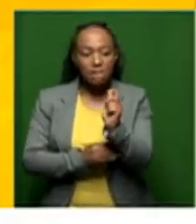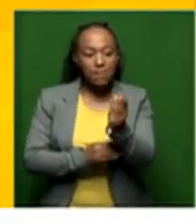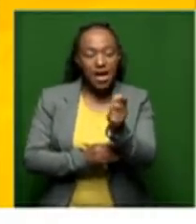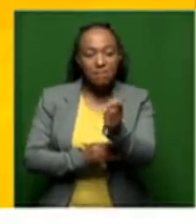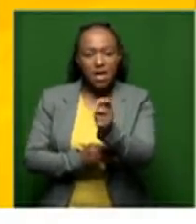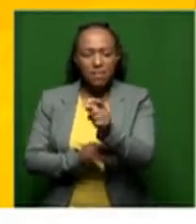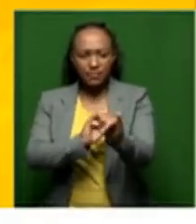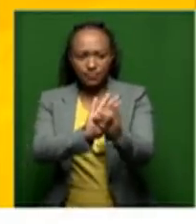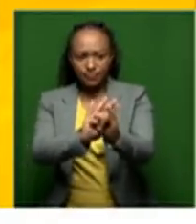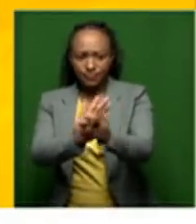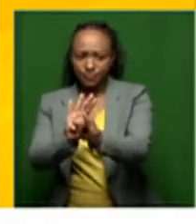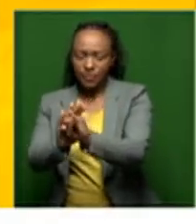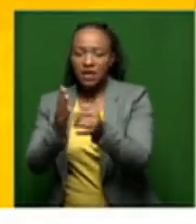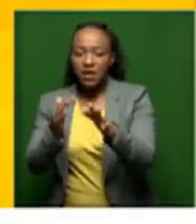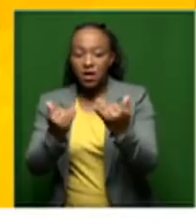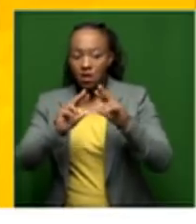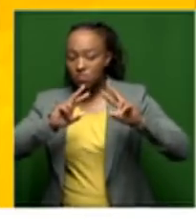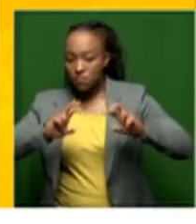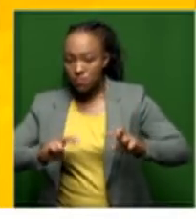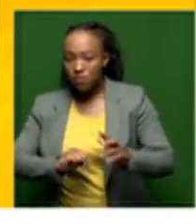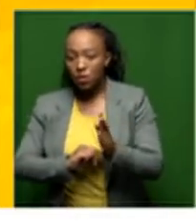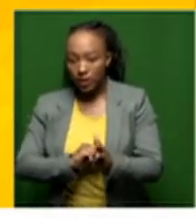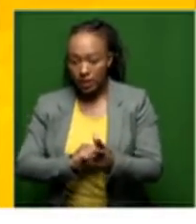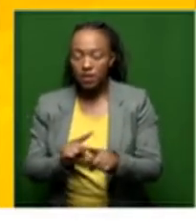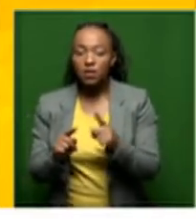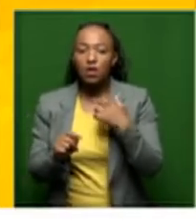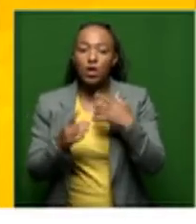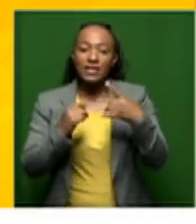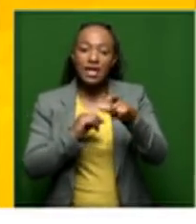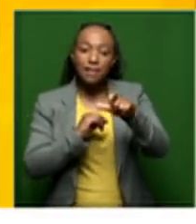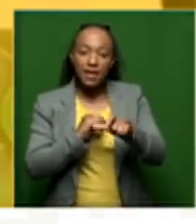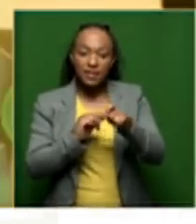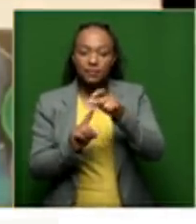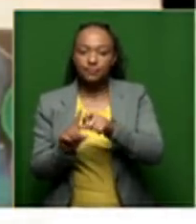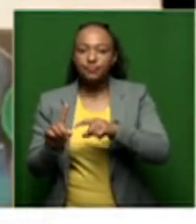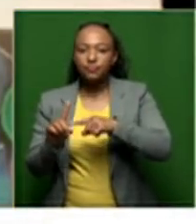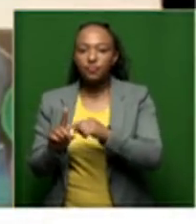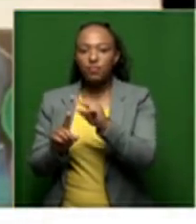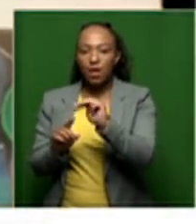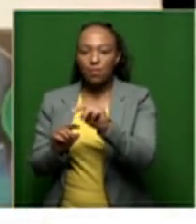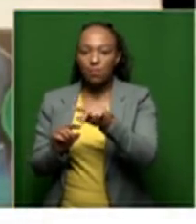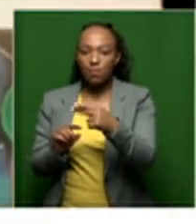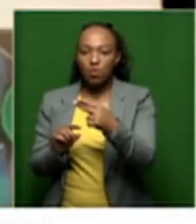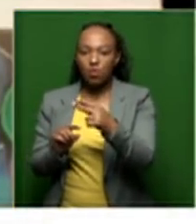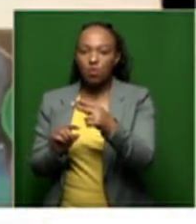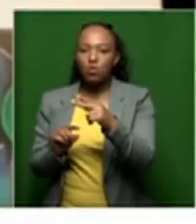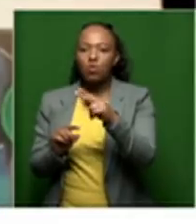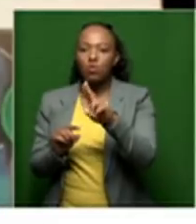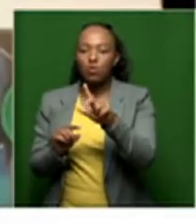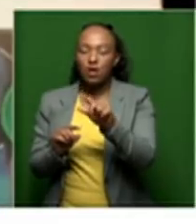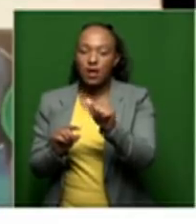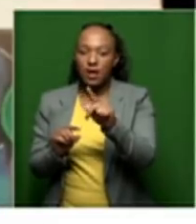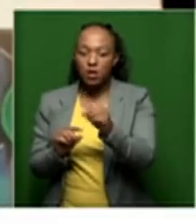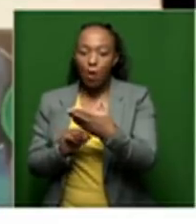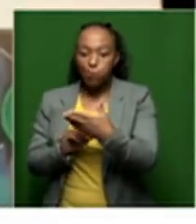identified and will be investigated. The chairperson of SCOPA, Mkhuleko Hlengwa, joins us now to talk more about this. Good to